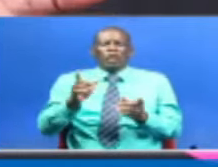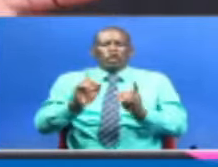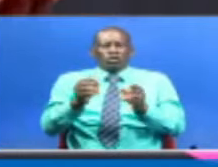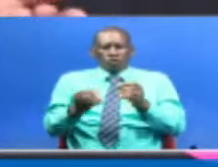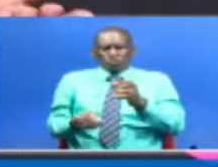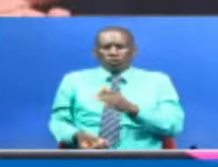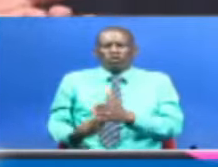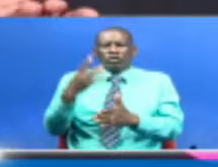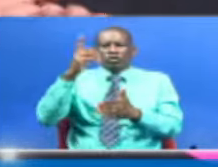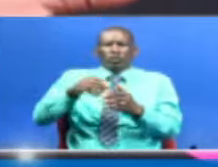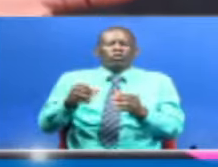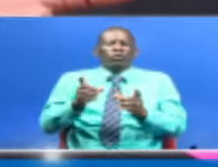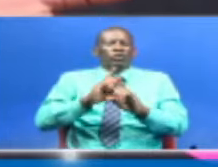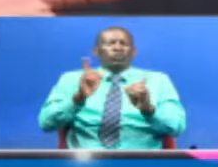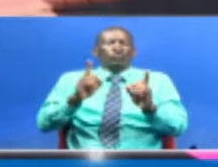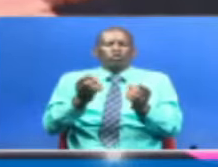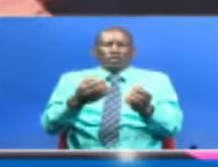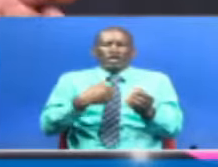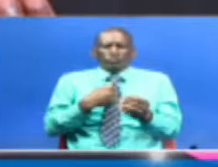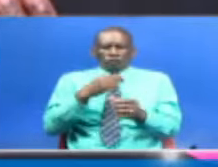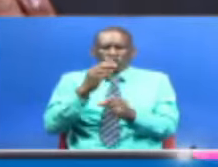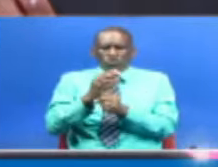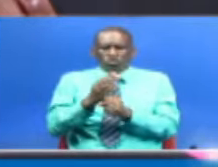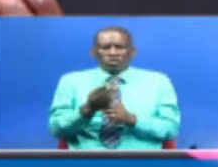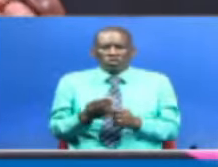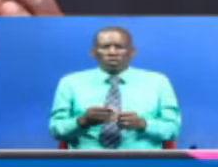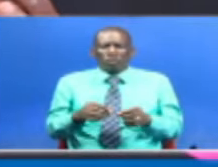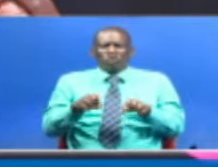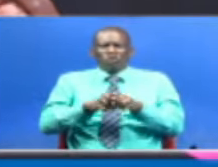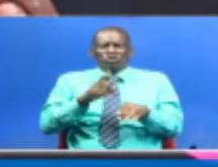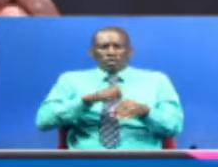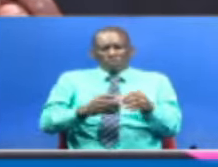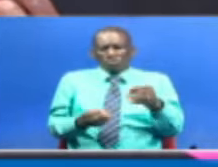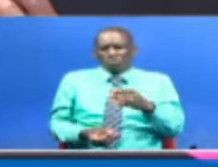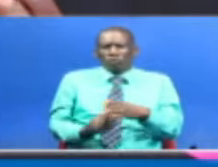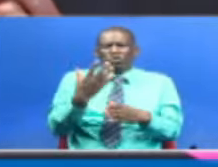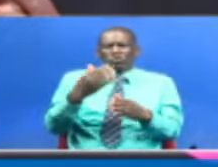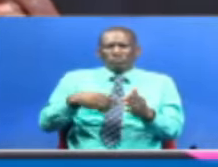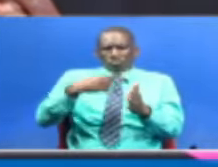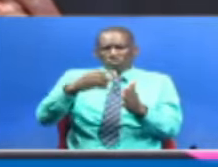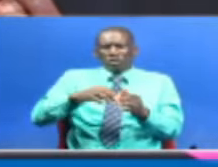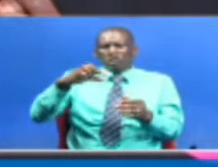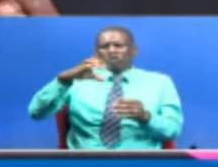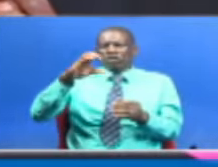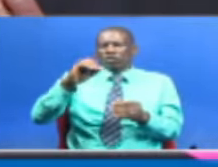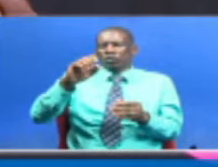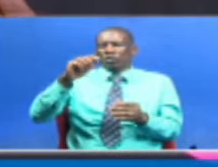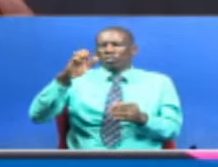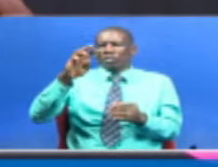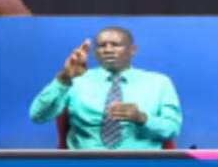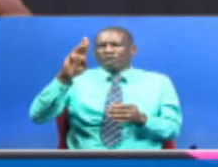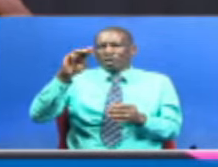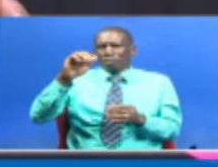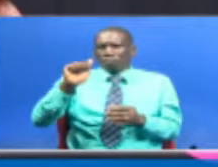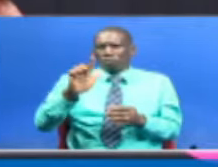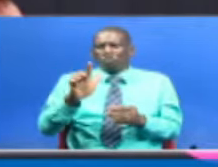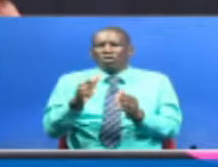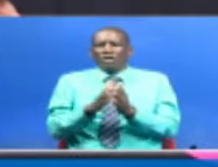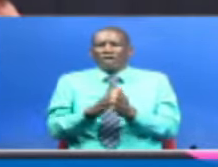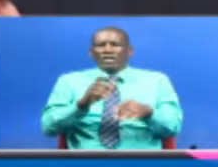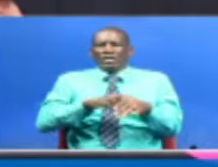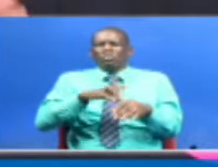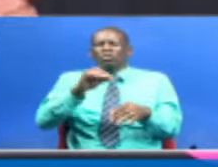what we do not have to generate. Because even when we generate geothermal synap, and when you have gone to